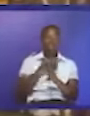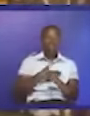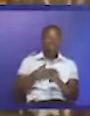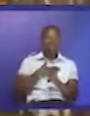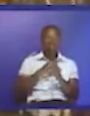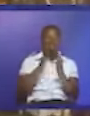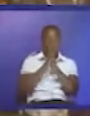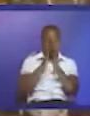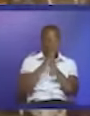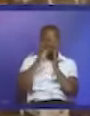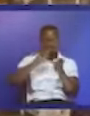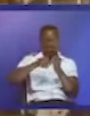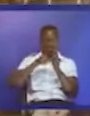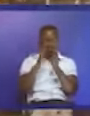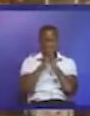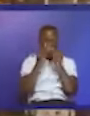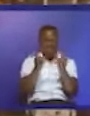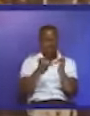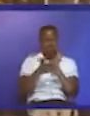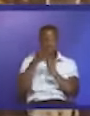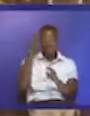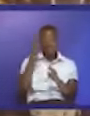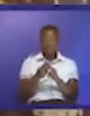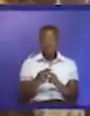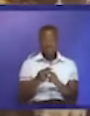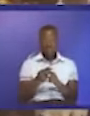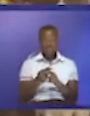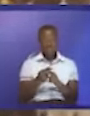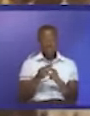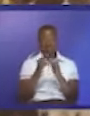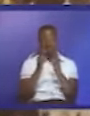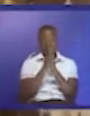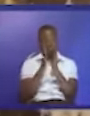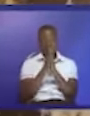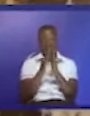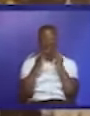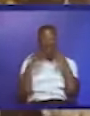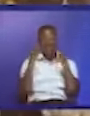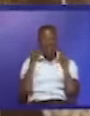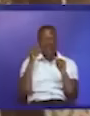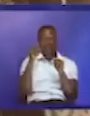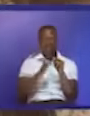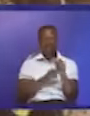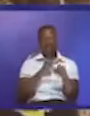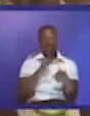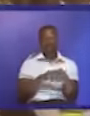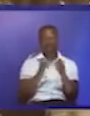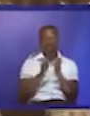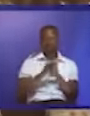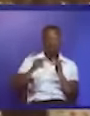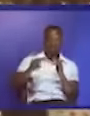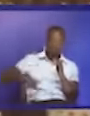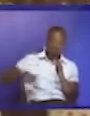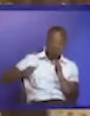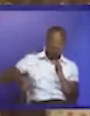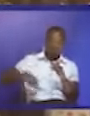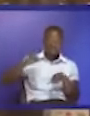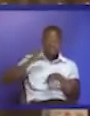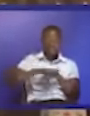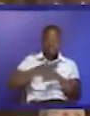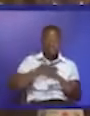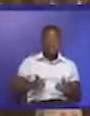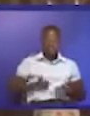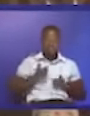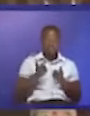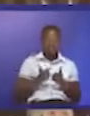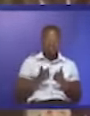1 minute and begin to pray. In the name of Jesus, I declare every season of delay over my life. Is